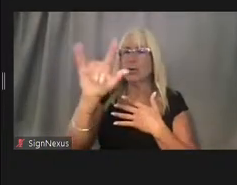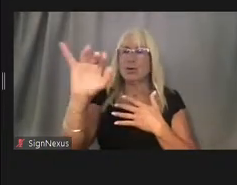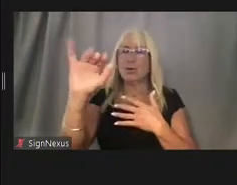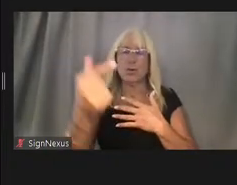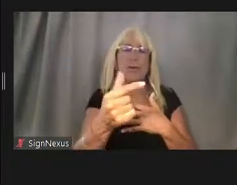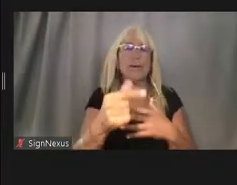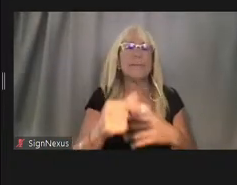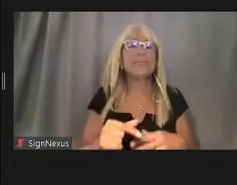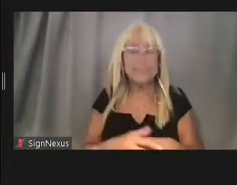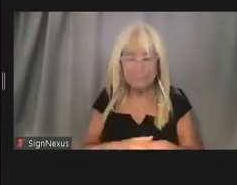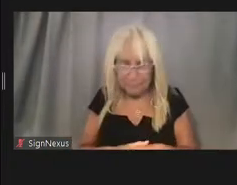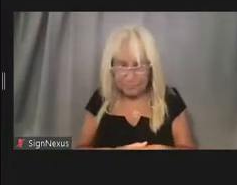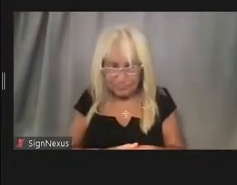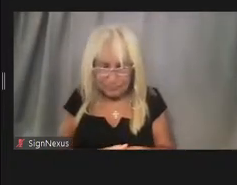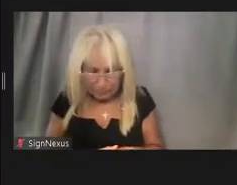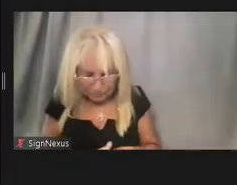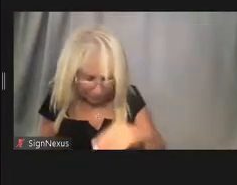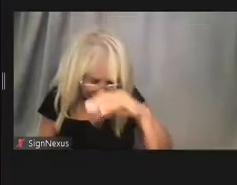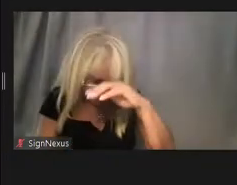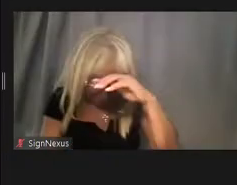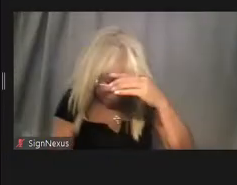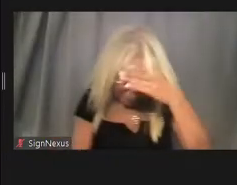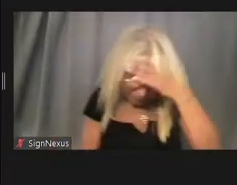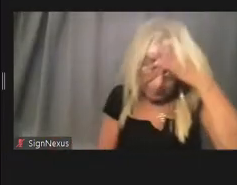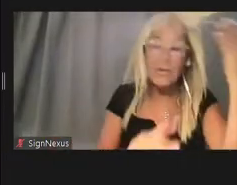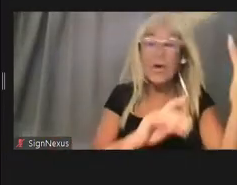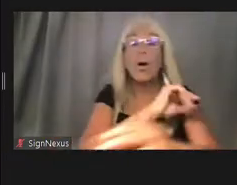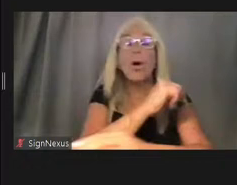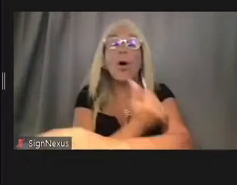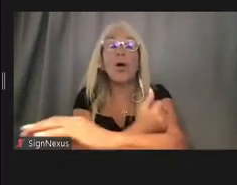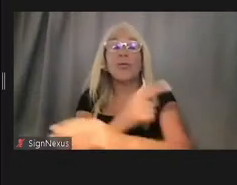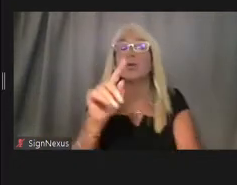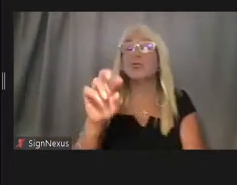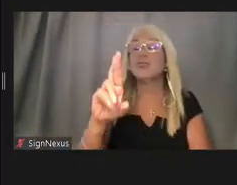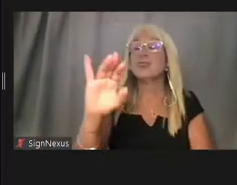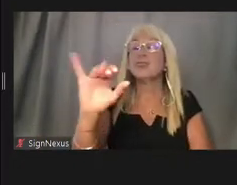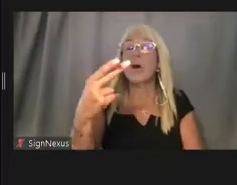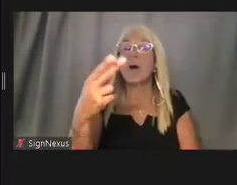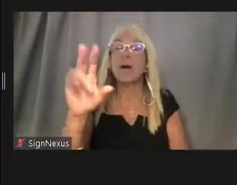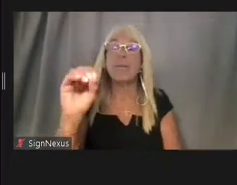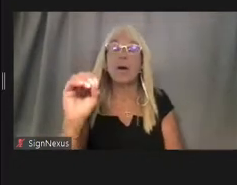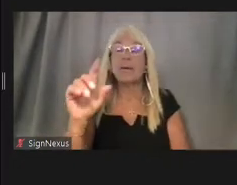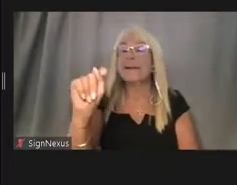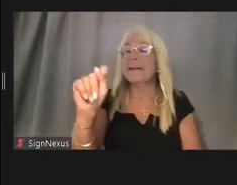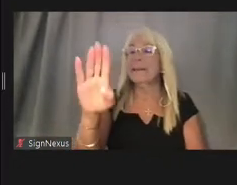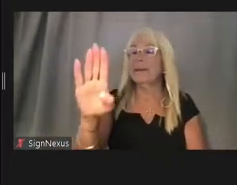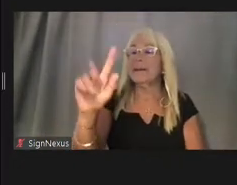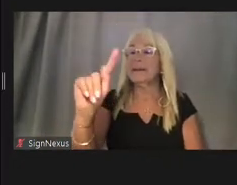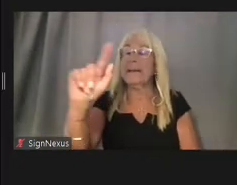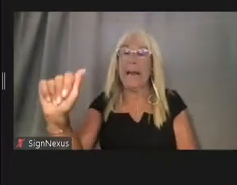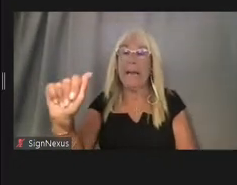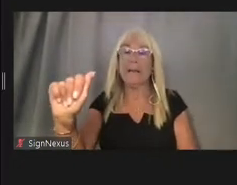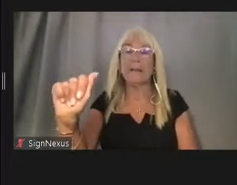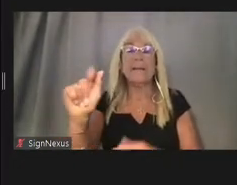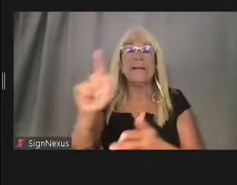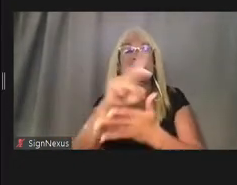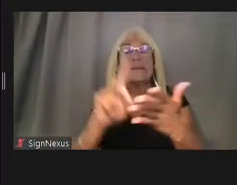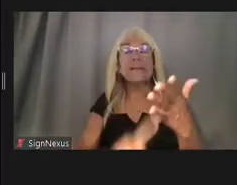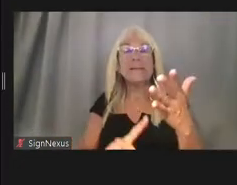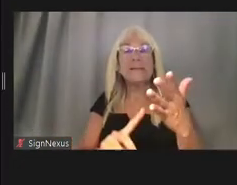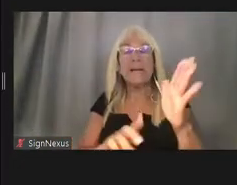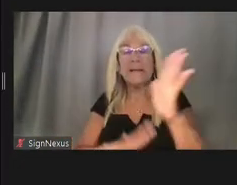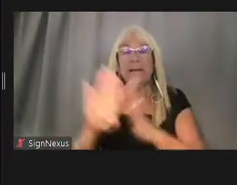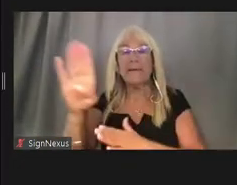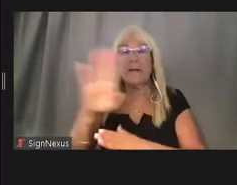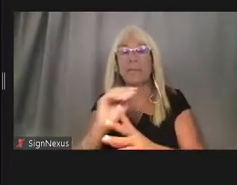and traffic Mobility act Which authorized the Triborough Bridge and tunnel Authority or tbta to design develop and Implement